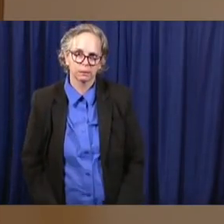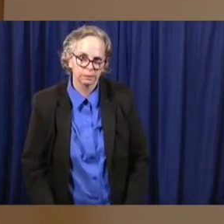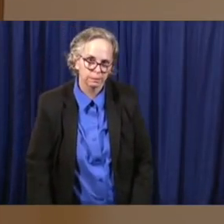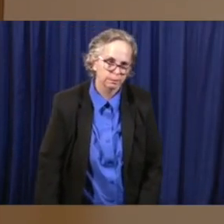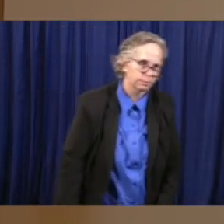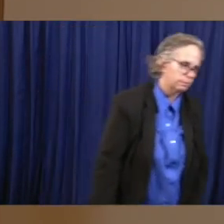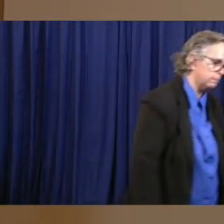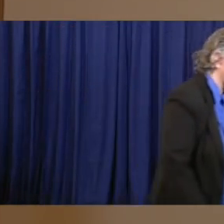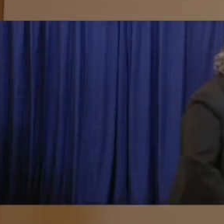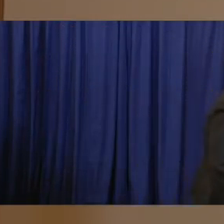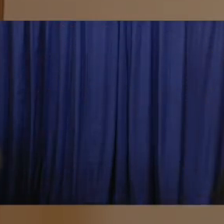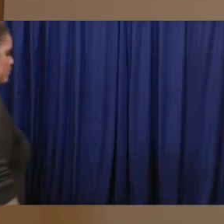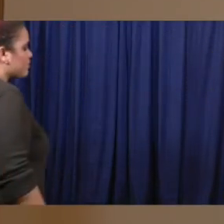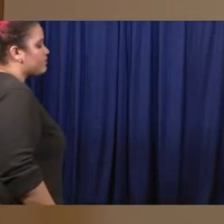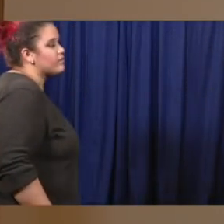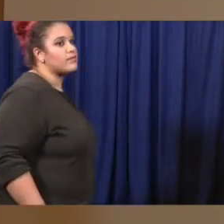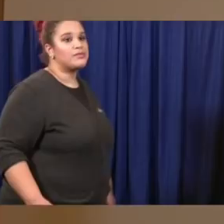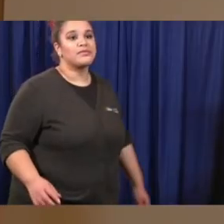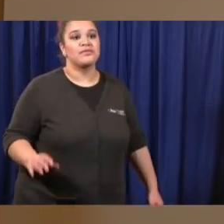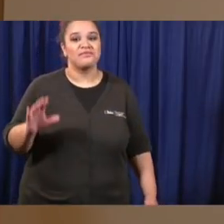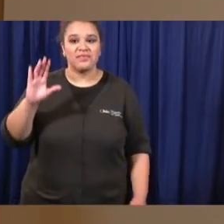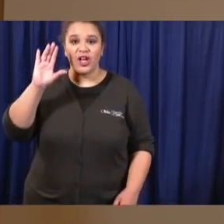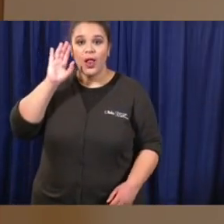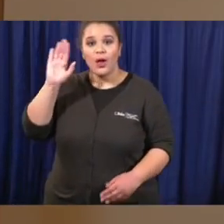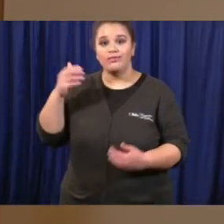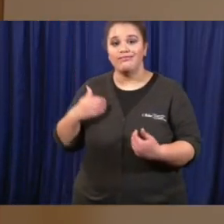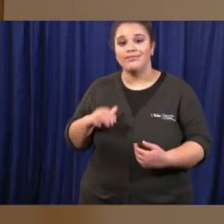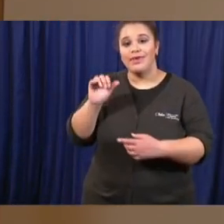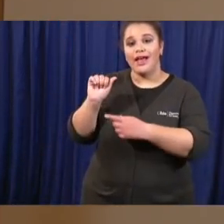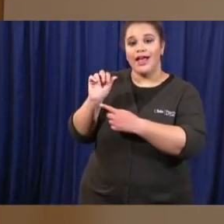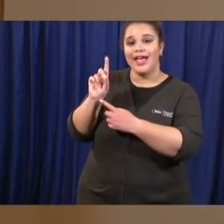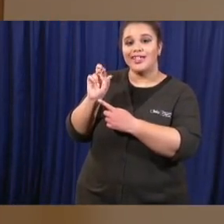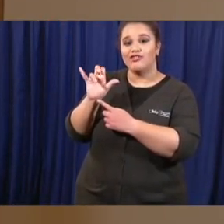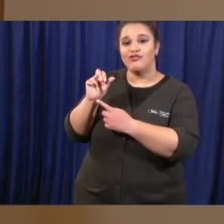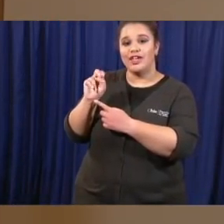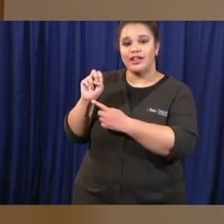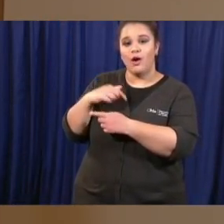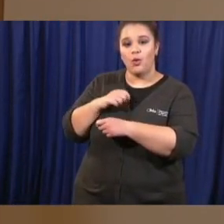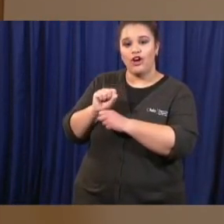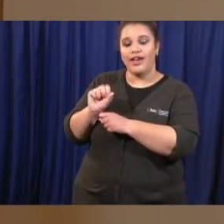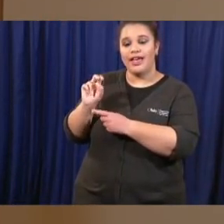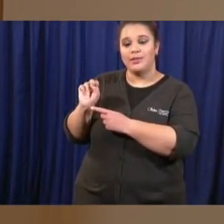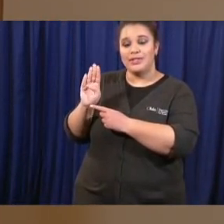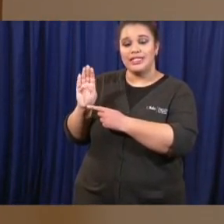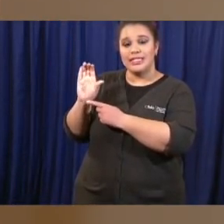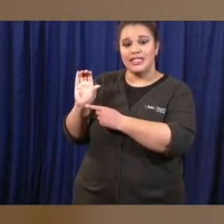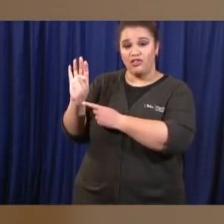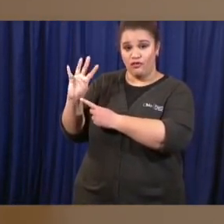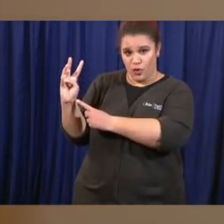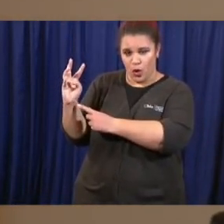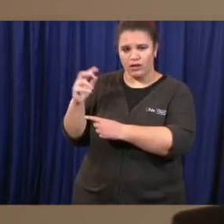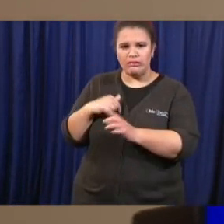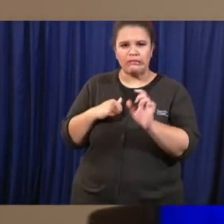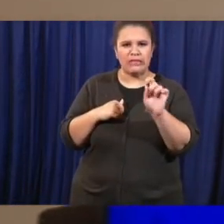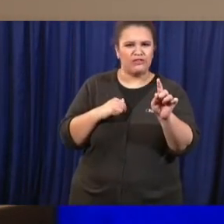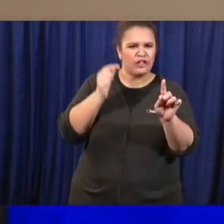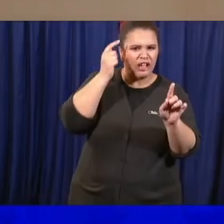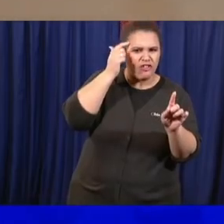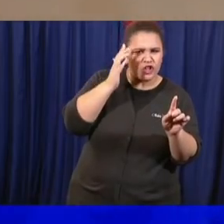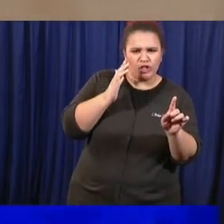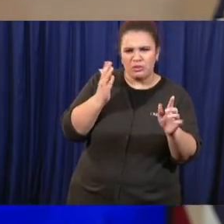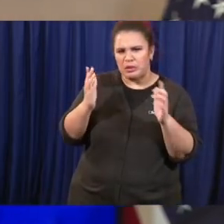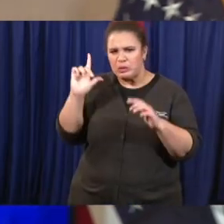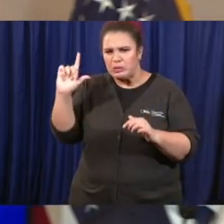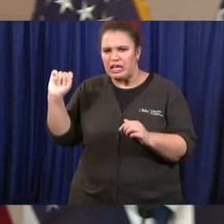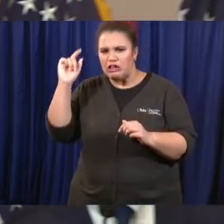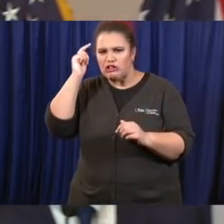Adrienne Robbins, NBC4, and my question's for the governor or possibly the lieutenant governor. I was hoping that somebody could expand a little bit